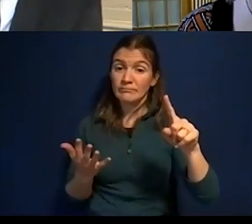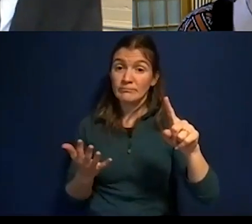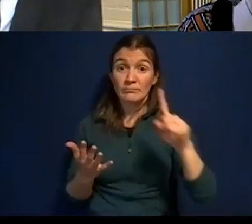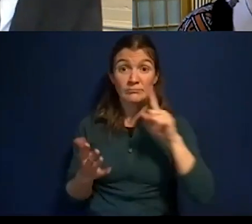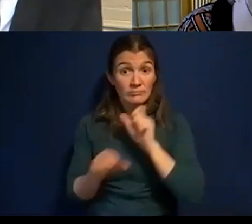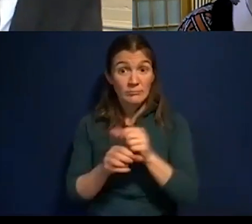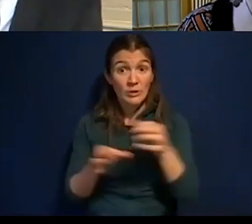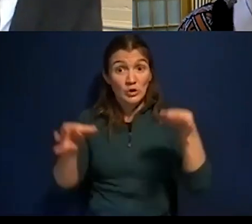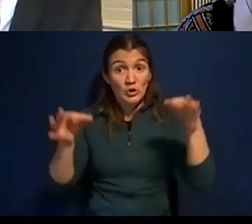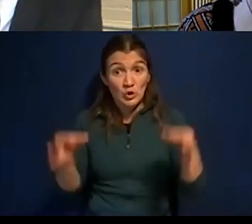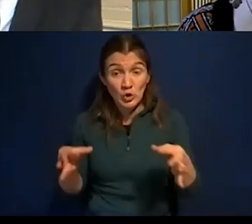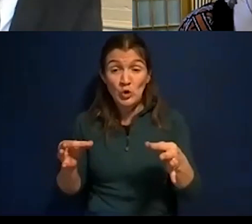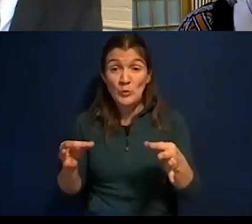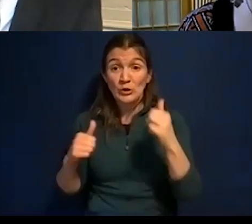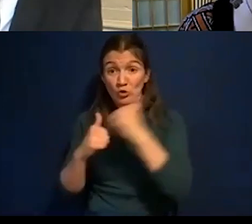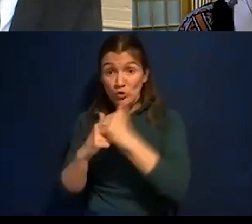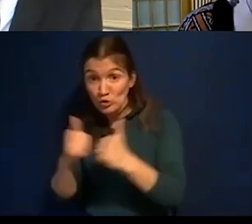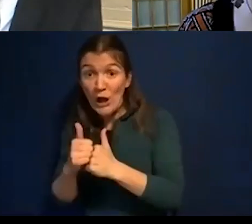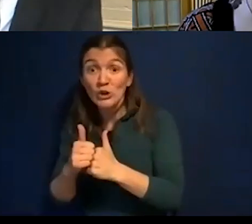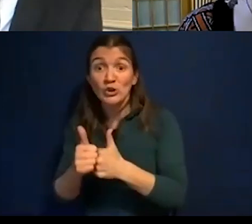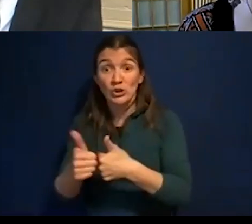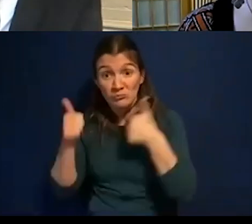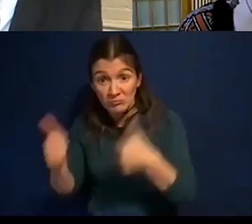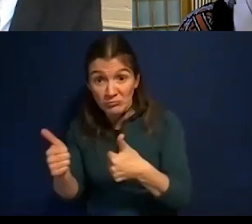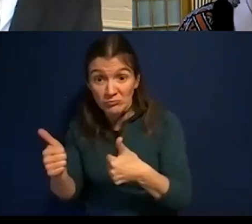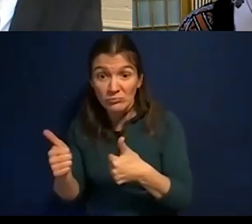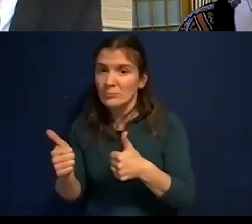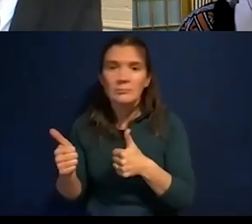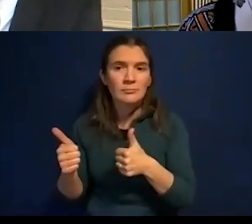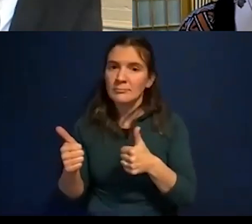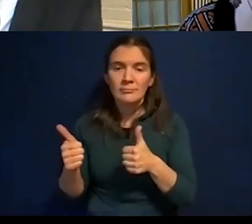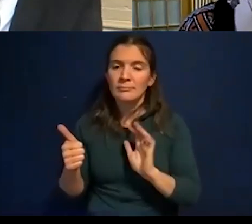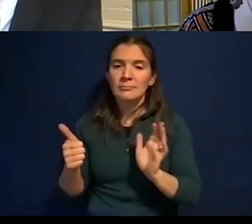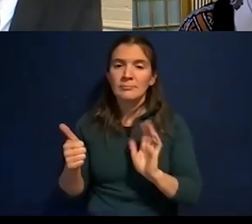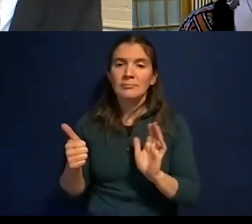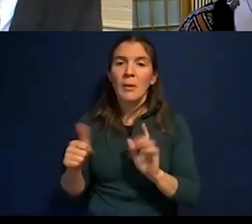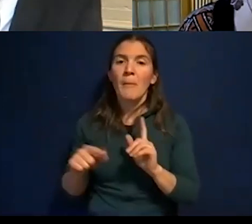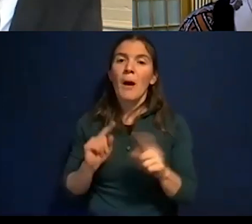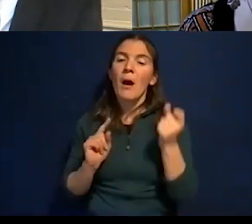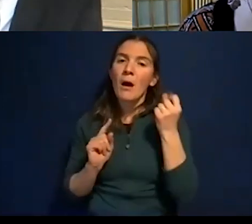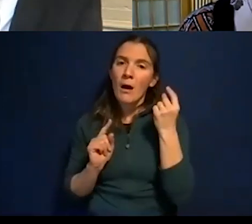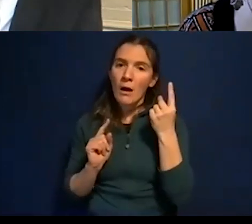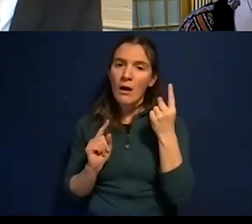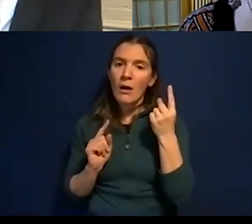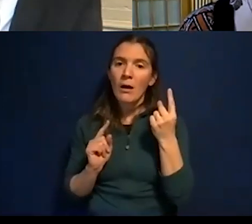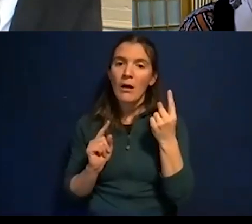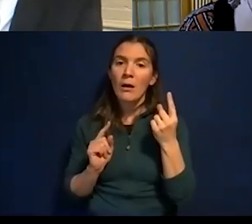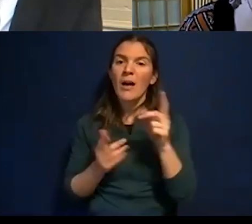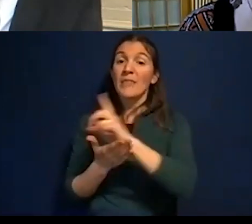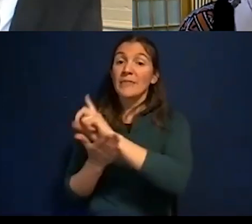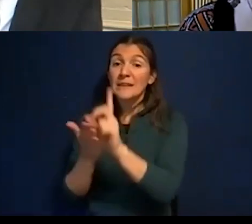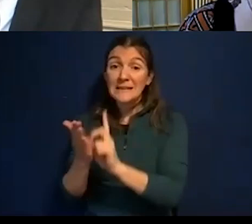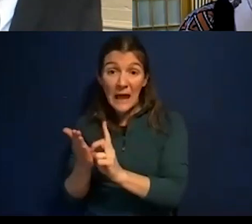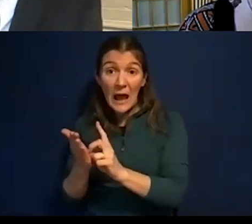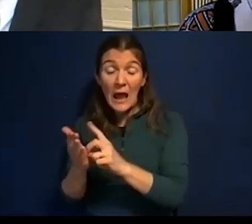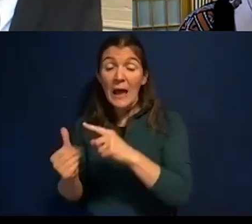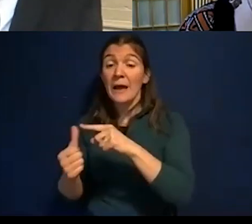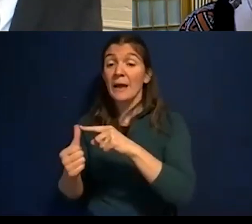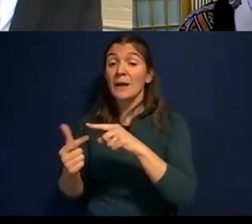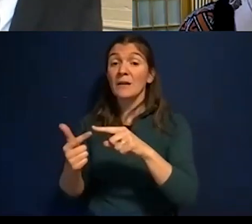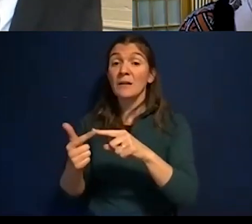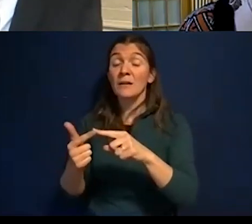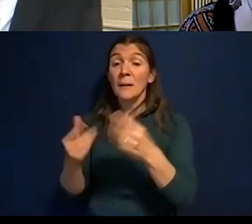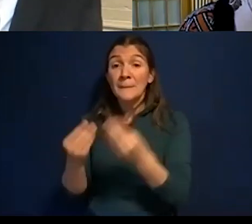determining those things, but rather for that the determination that is made in the design and in the